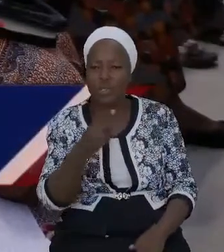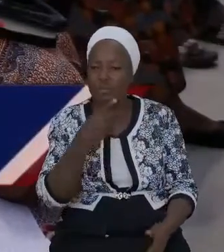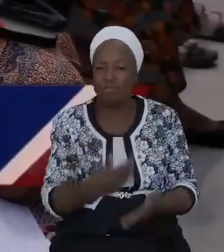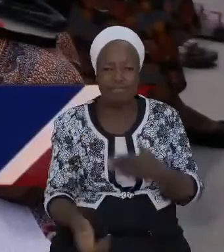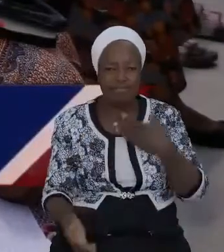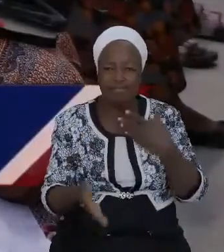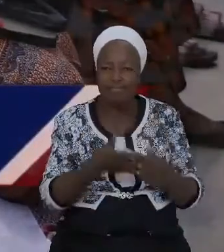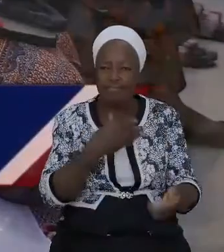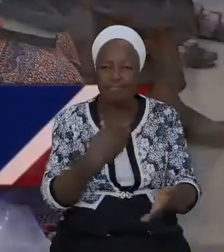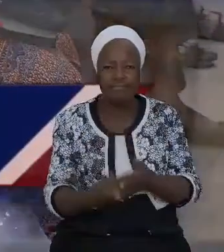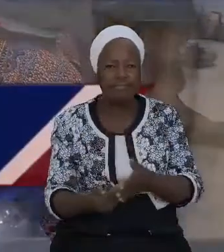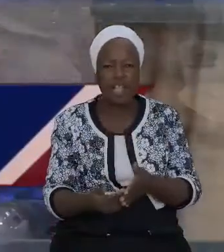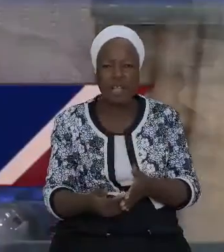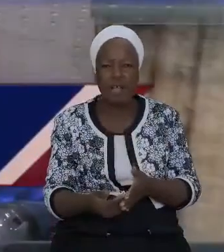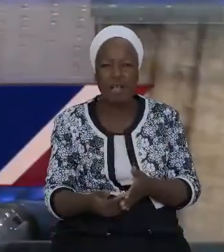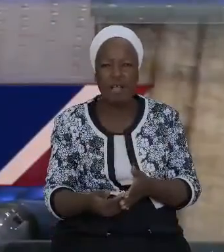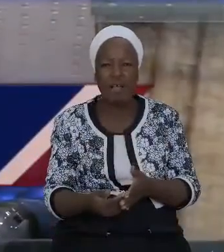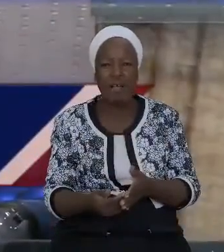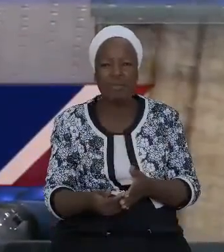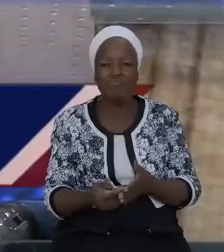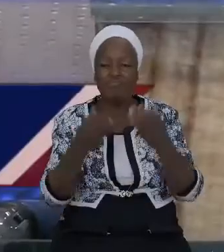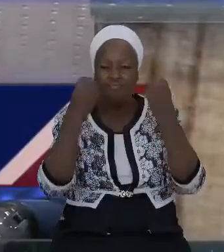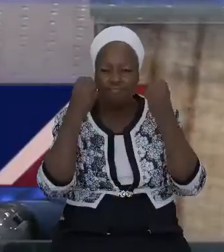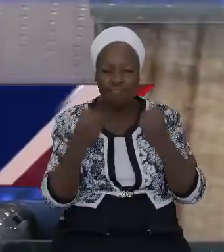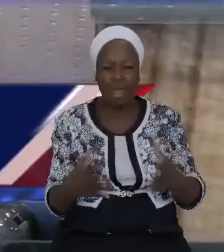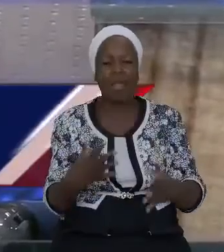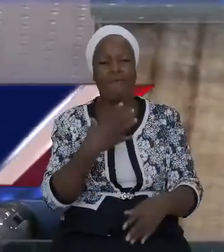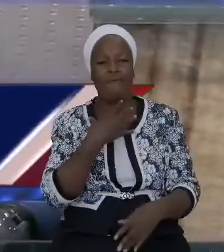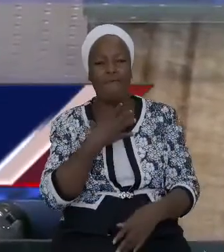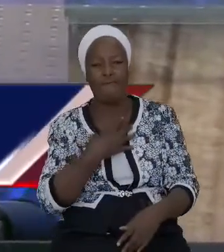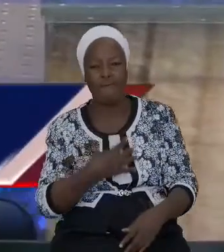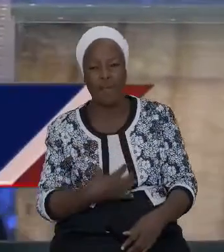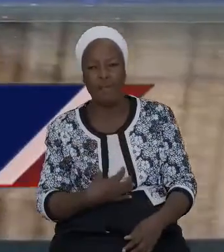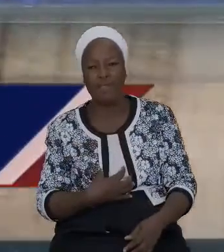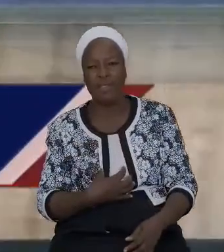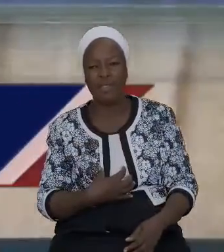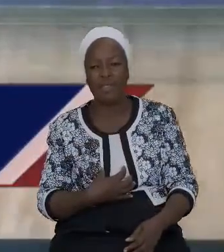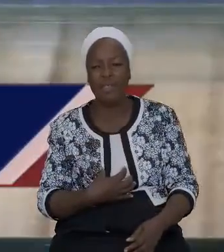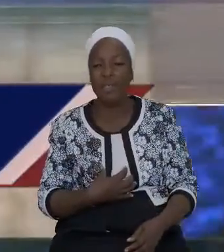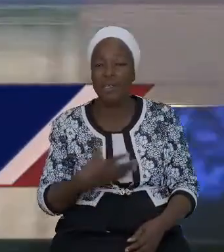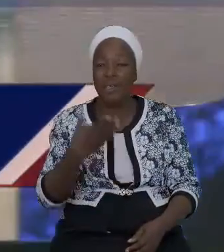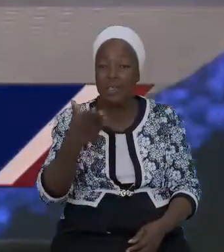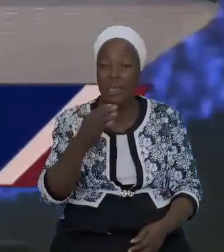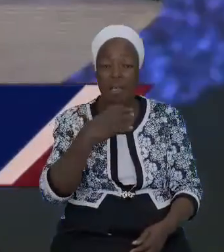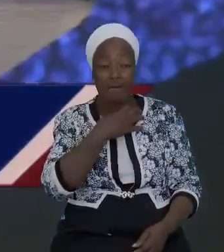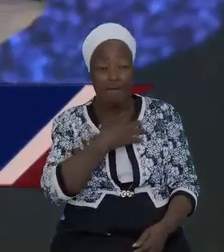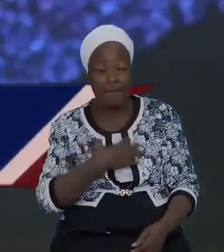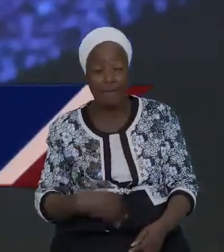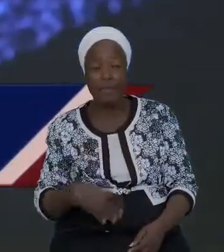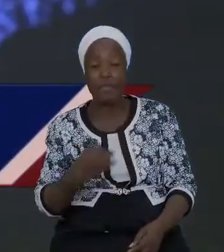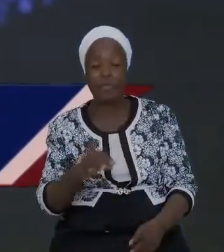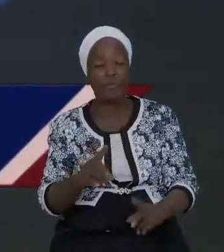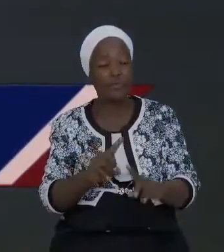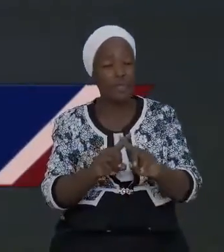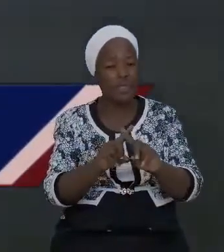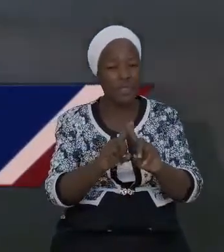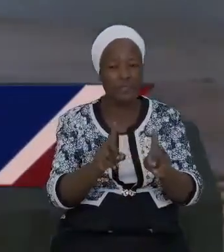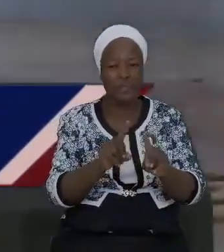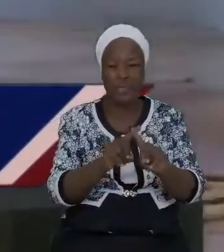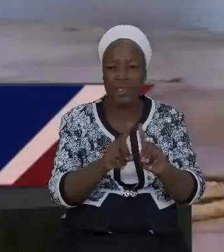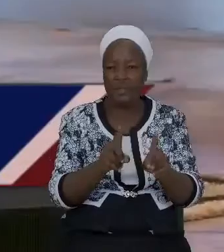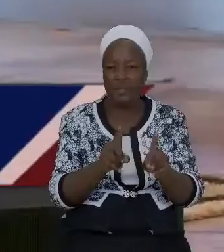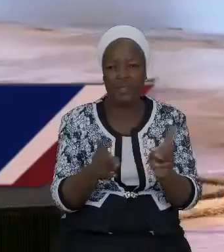despite plural famines. There are famines of different